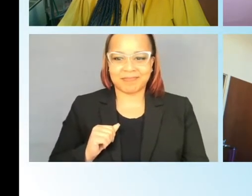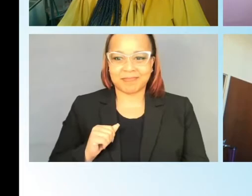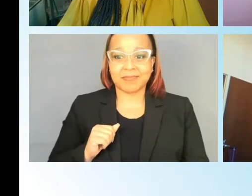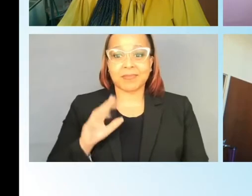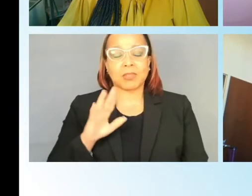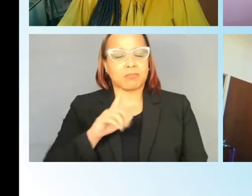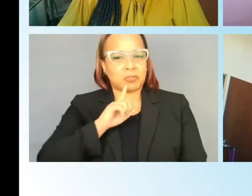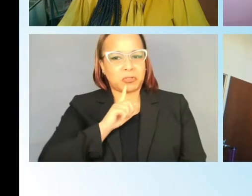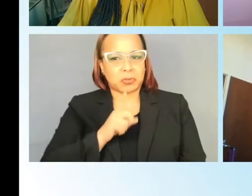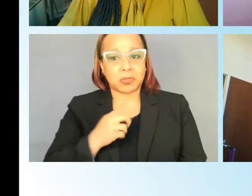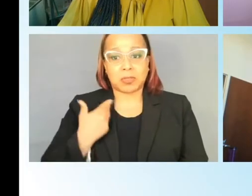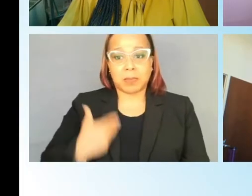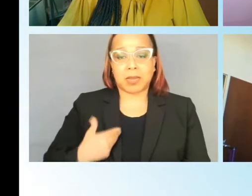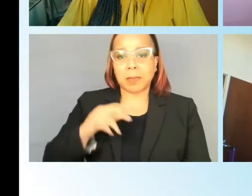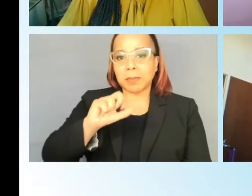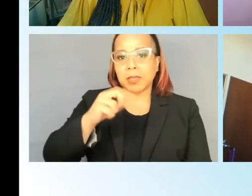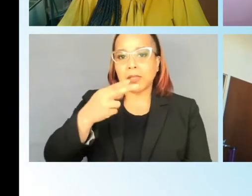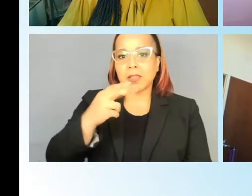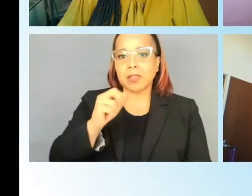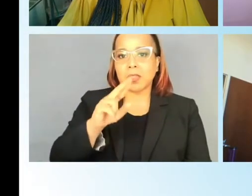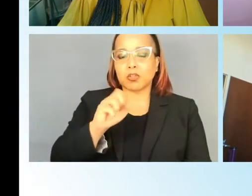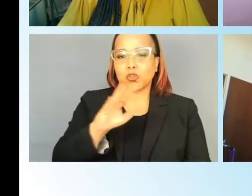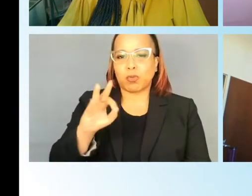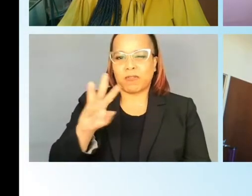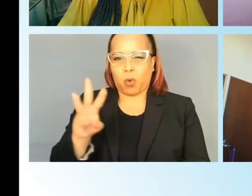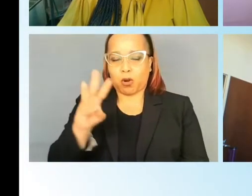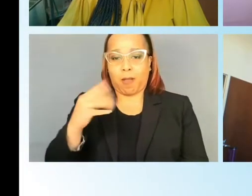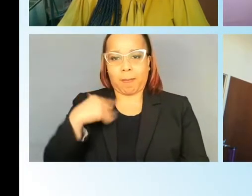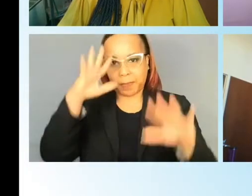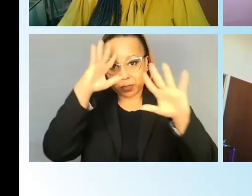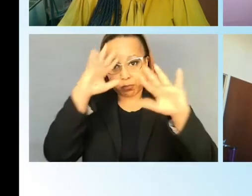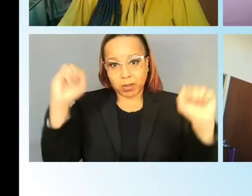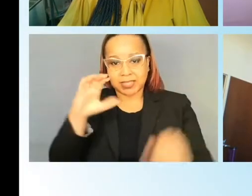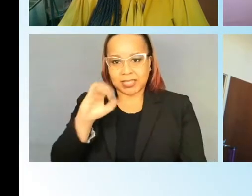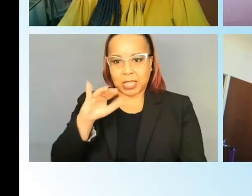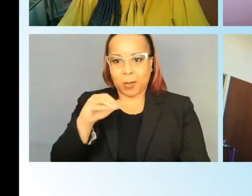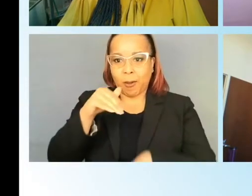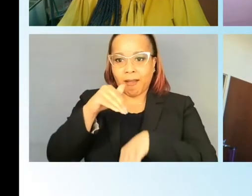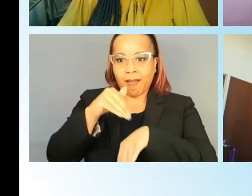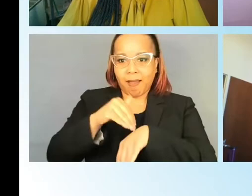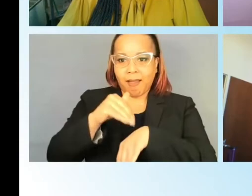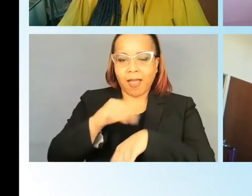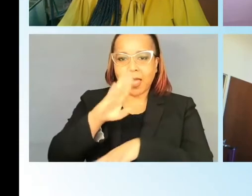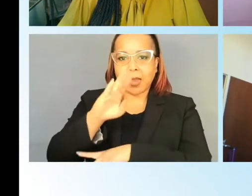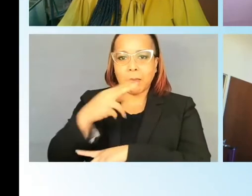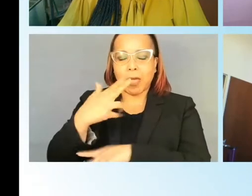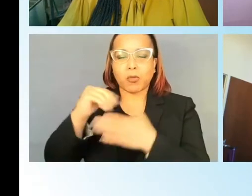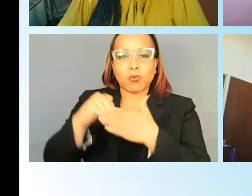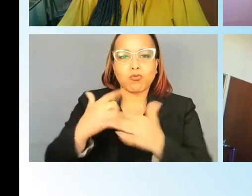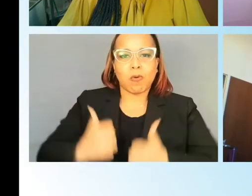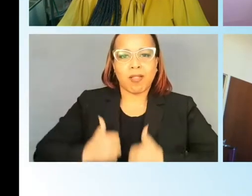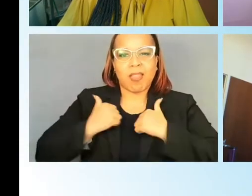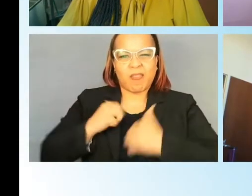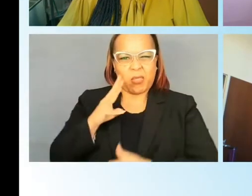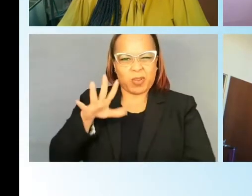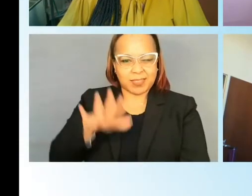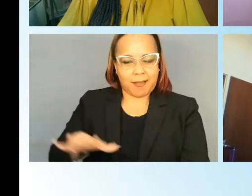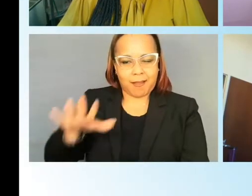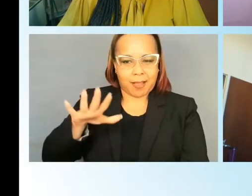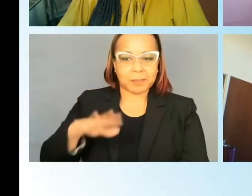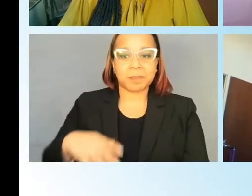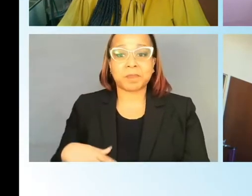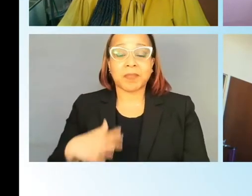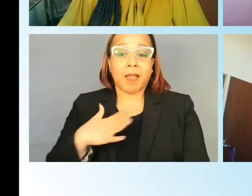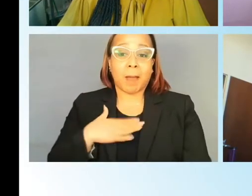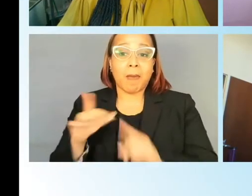Sure. My name is Sharif Walker. I'm the president and CEO at Bethel New Life on the West Side. And I'm also